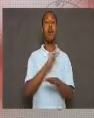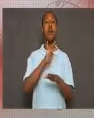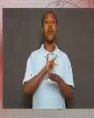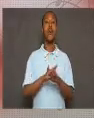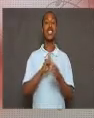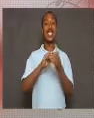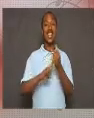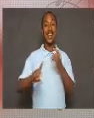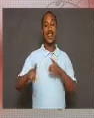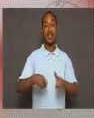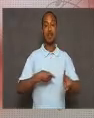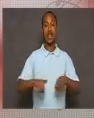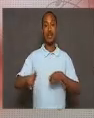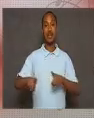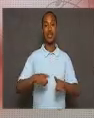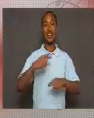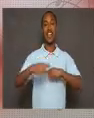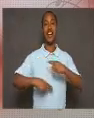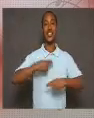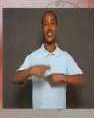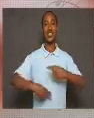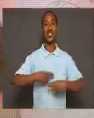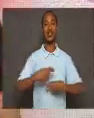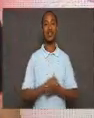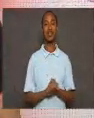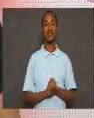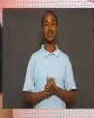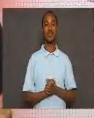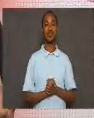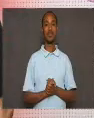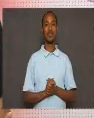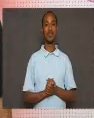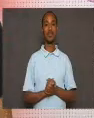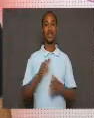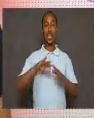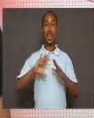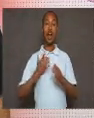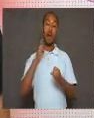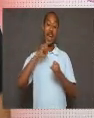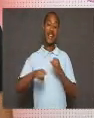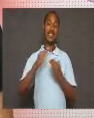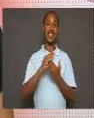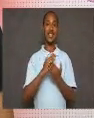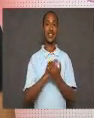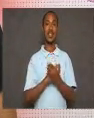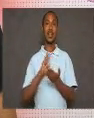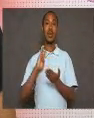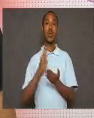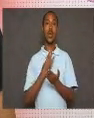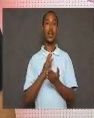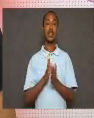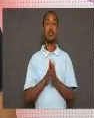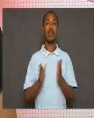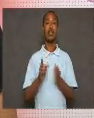on single displacement reactions. In our last lesson, we spent